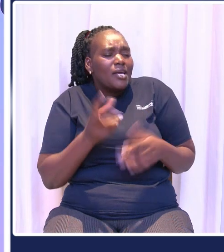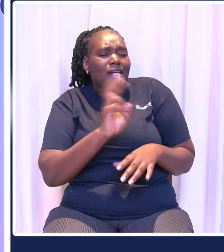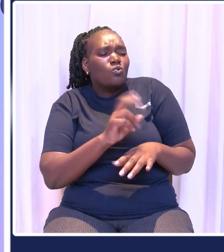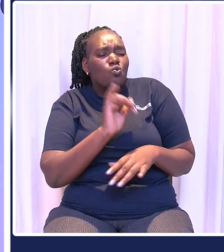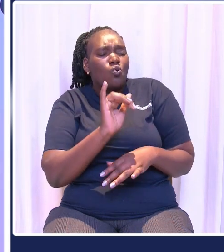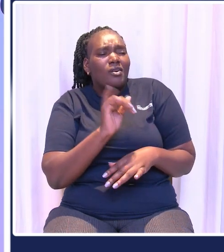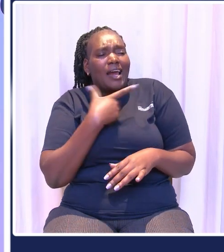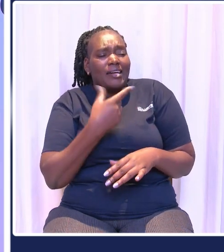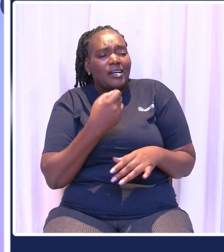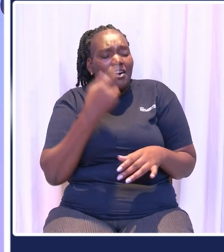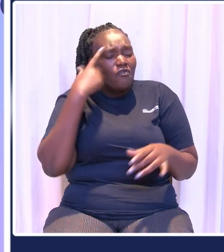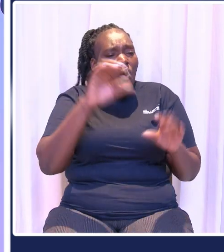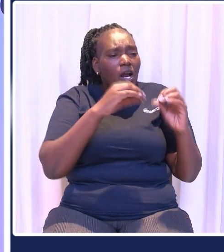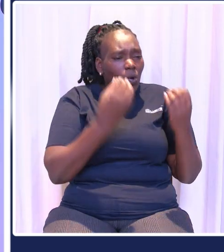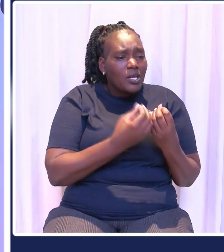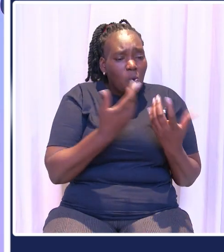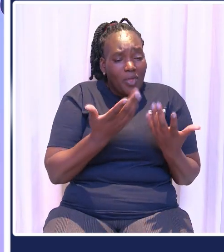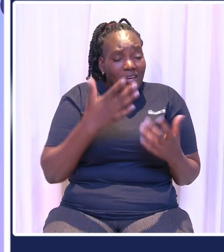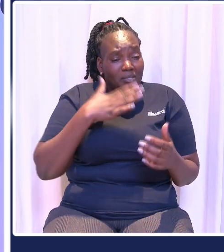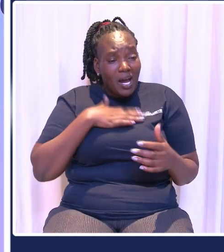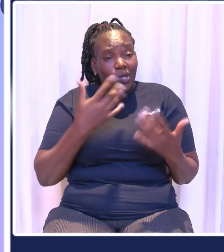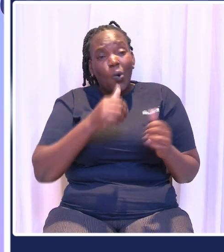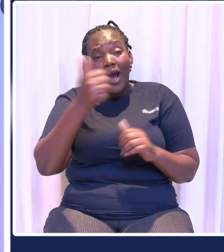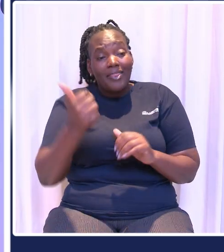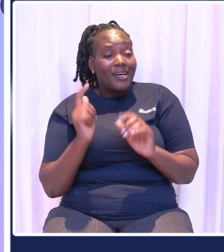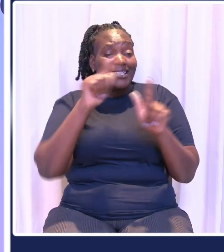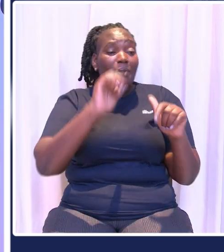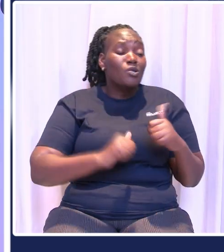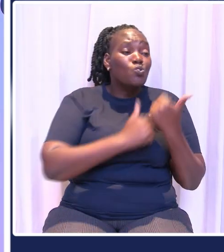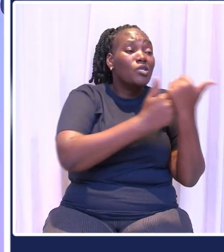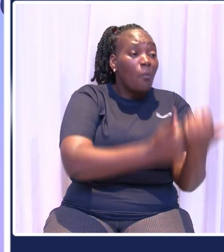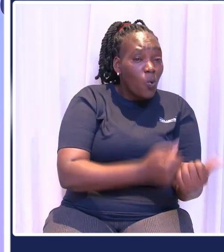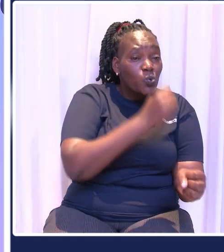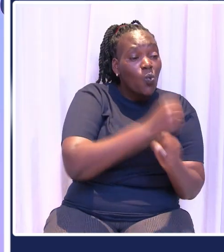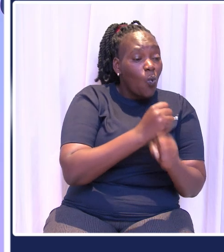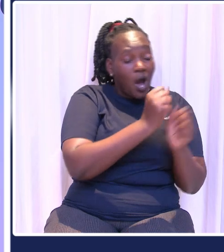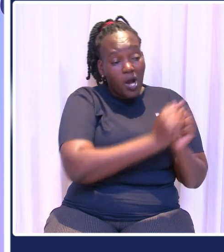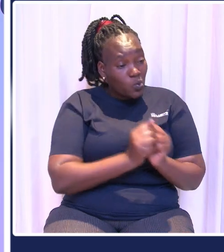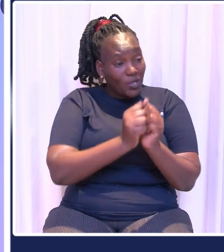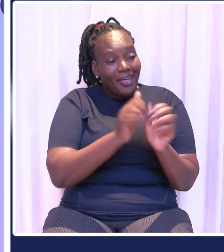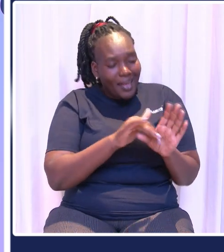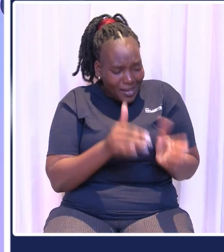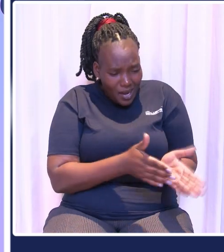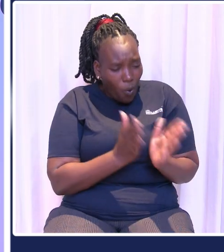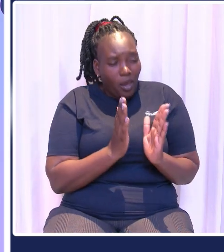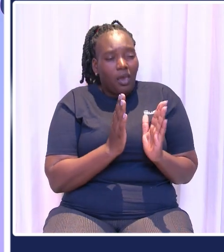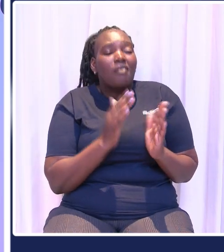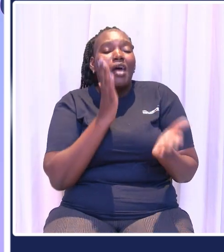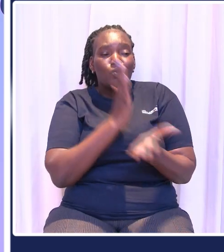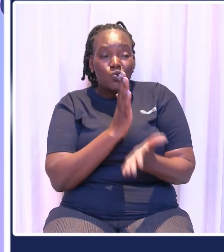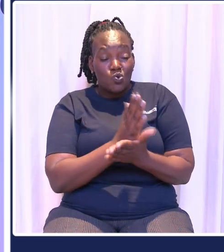for organizations, whether it's mine or others, coming to support, to work together in a way that's